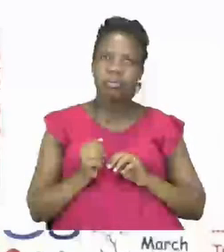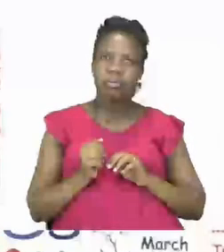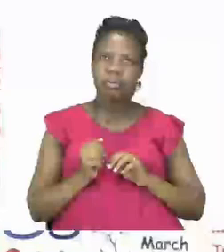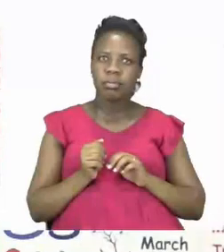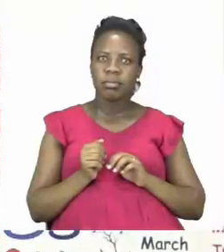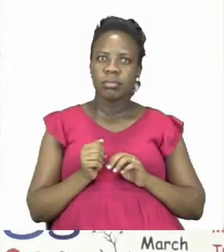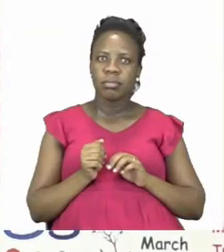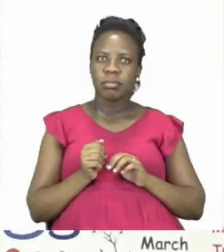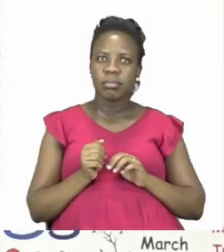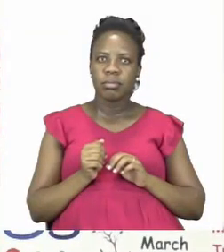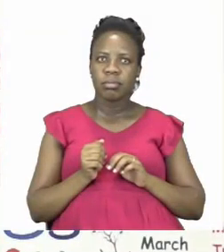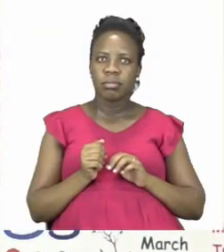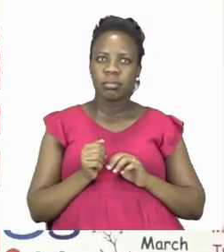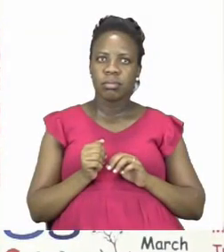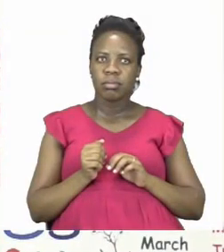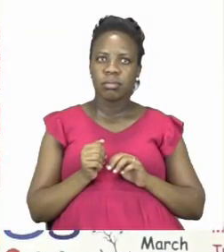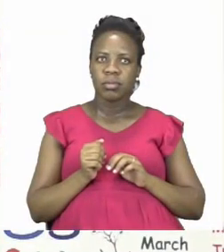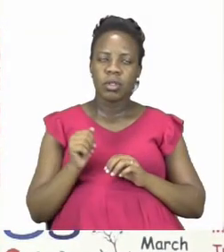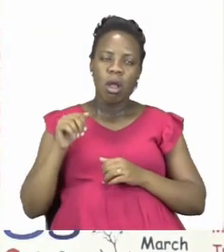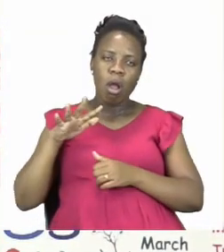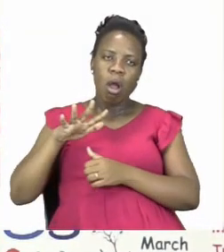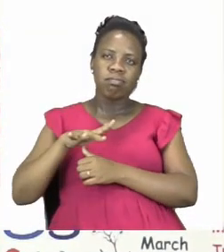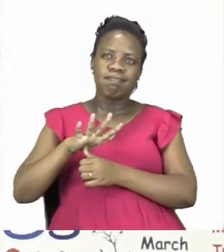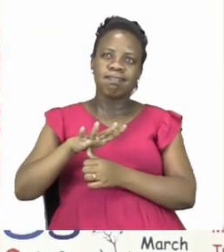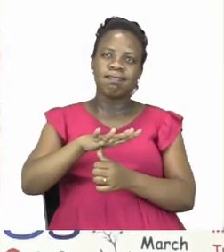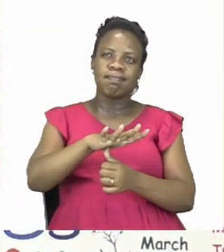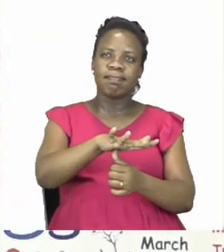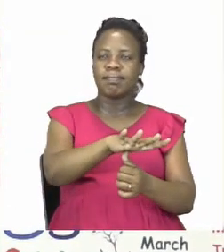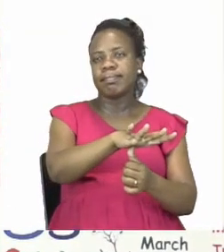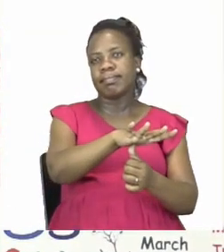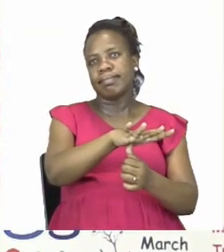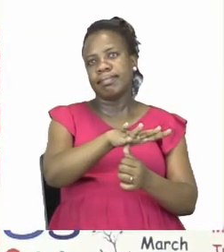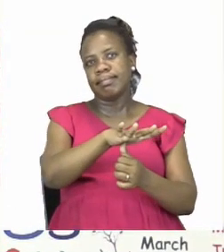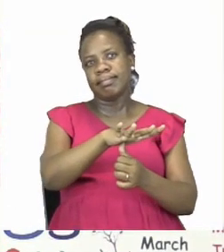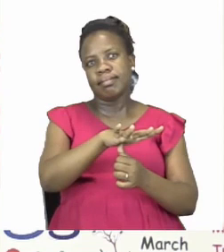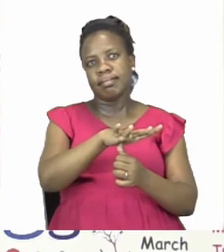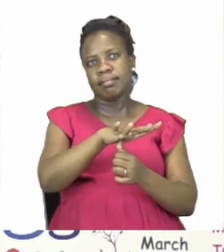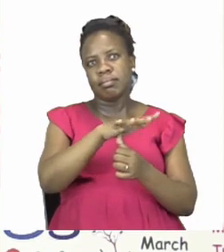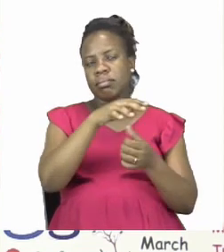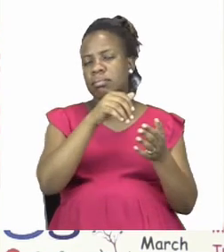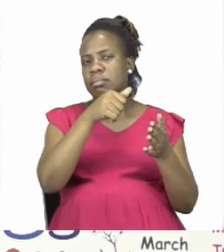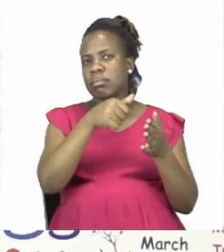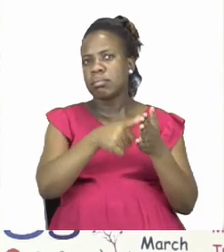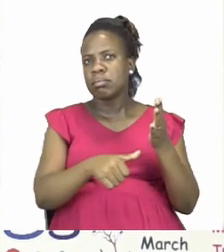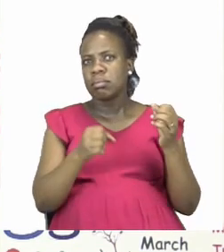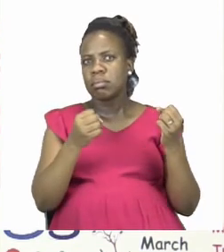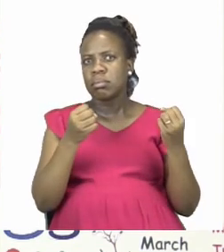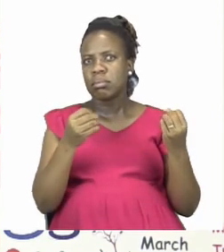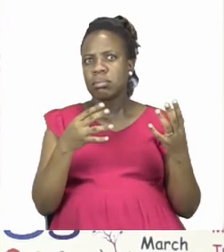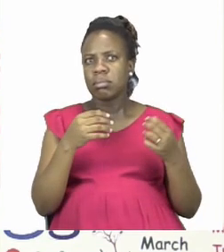see this is the example of the helicopter. And if you look back to your page, which you don't have to do right